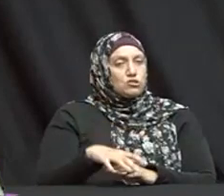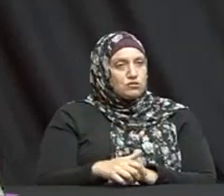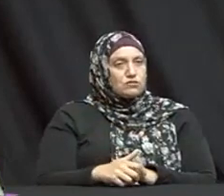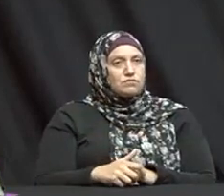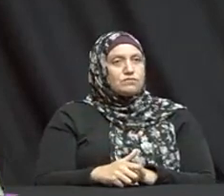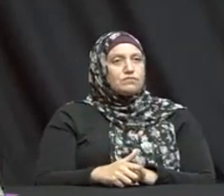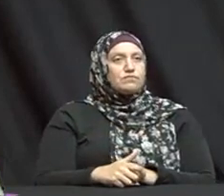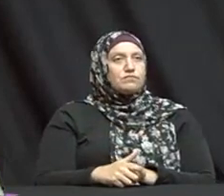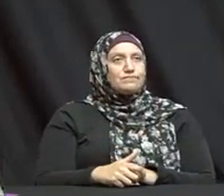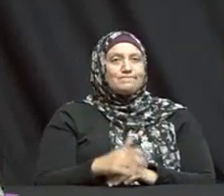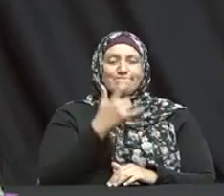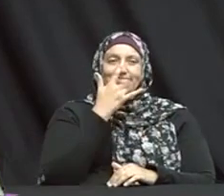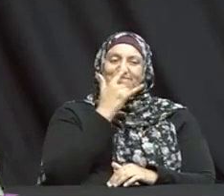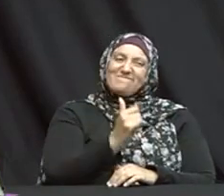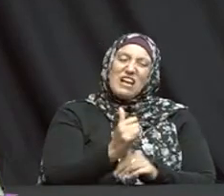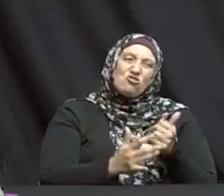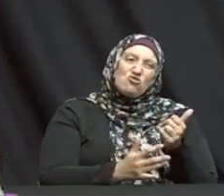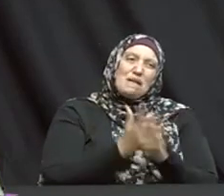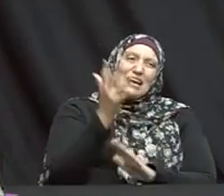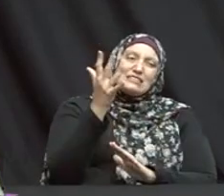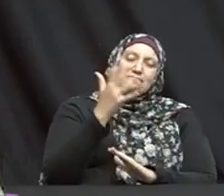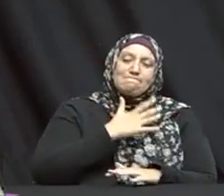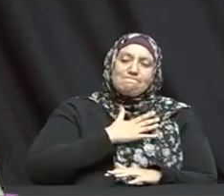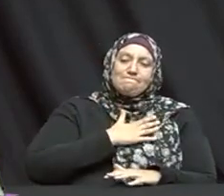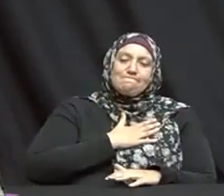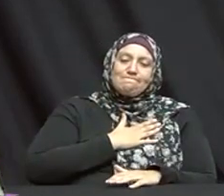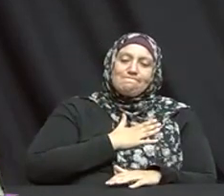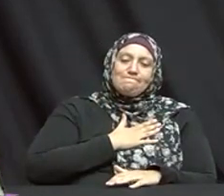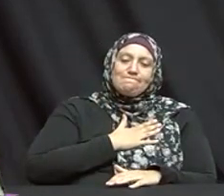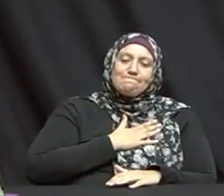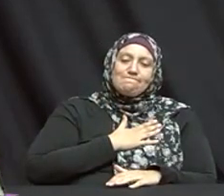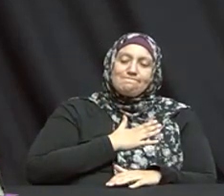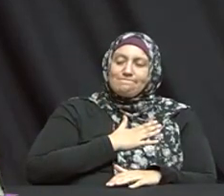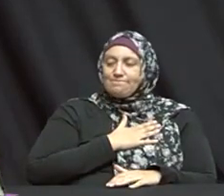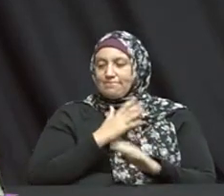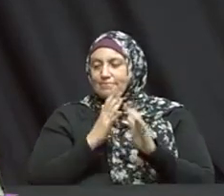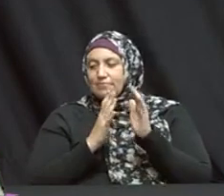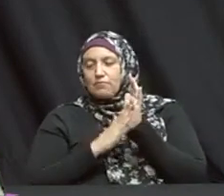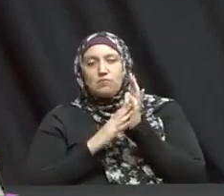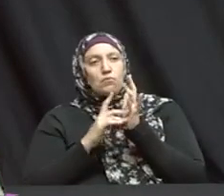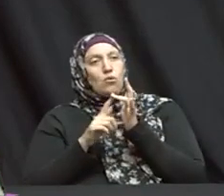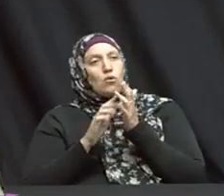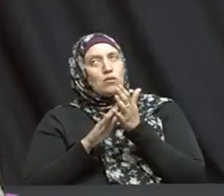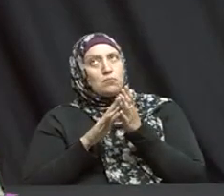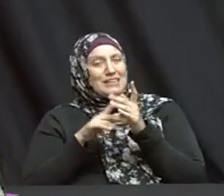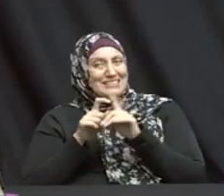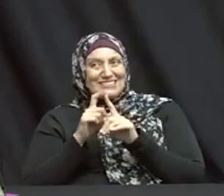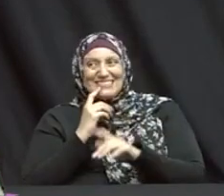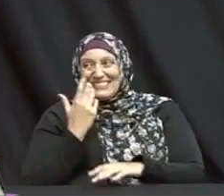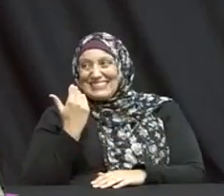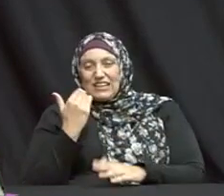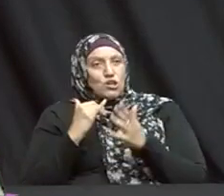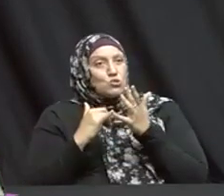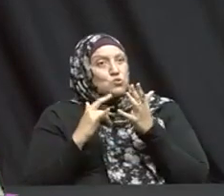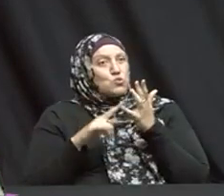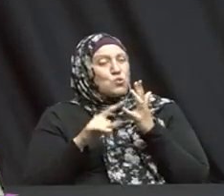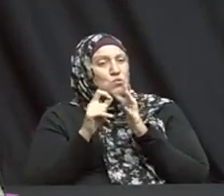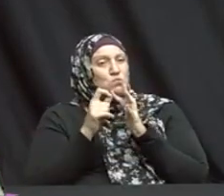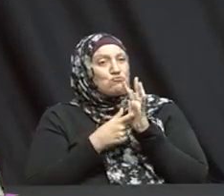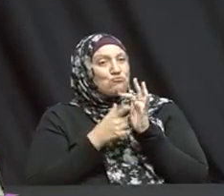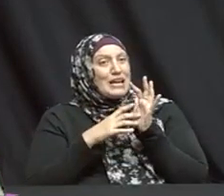cremated, unfortunately. This is again. And there was a case only last month decided in the Supreme Court on this same point.